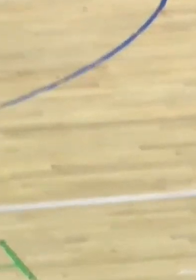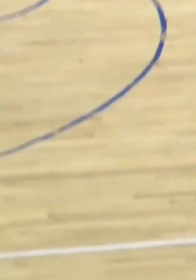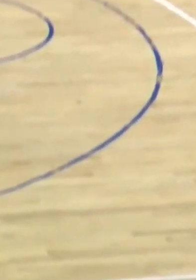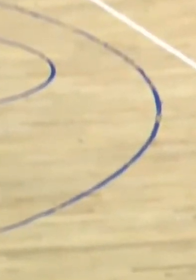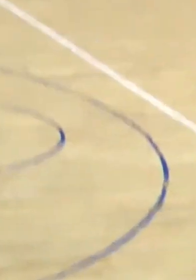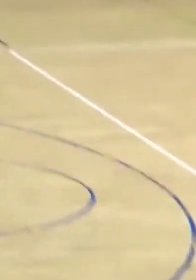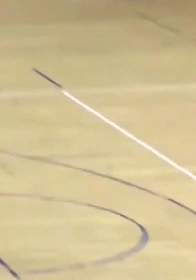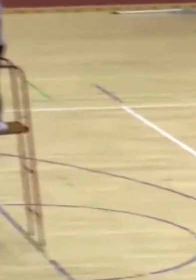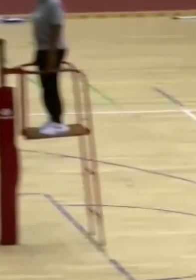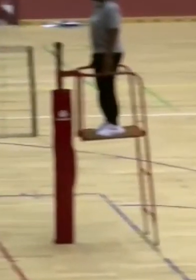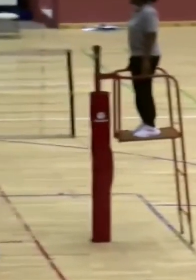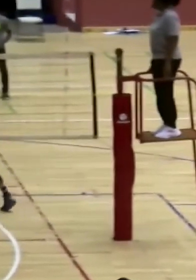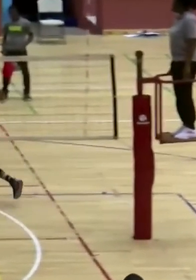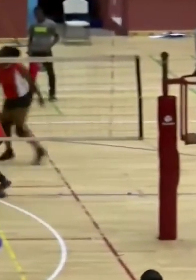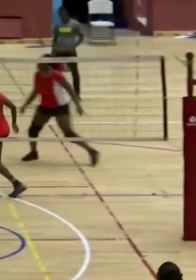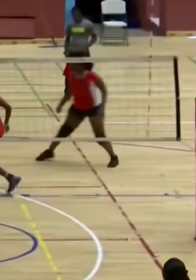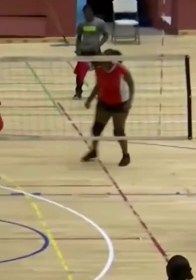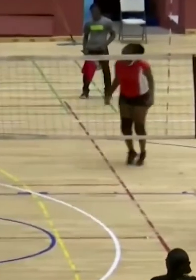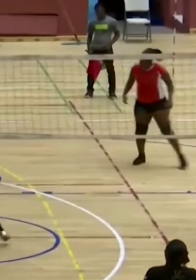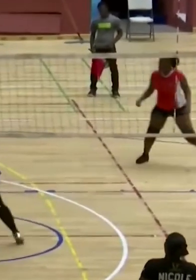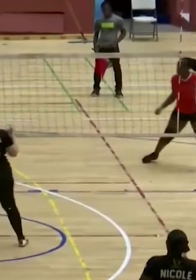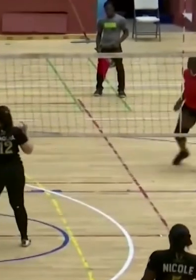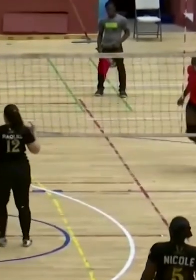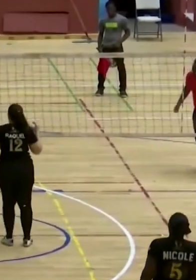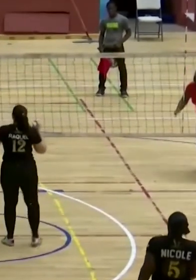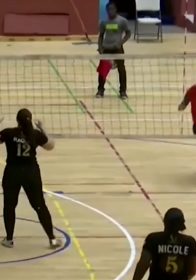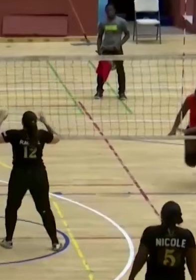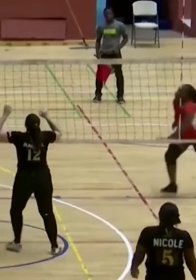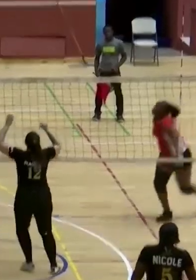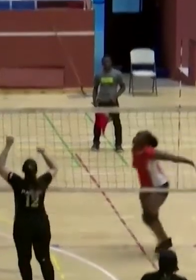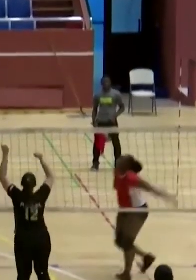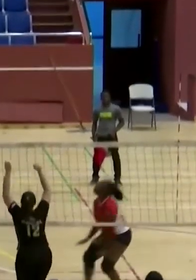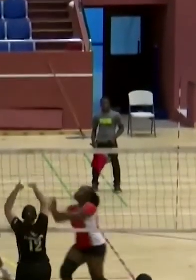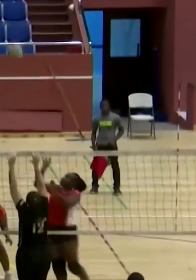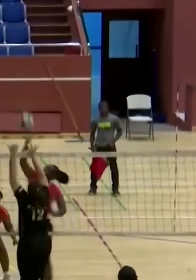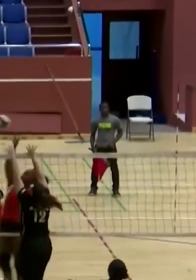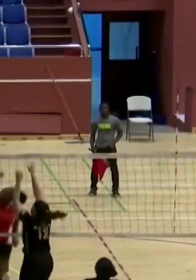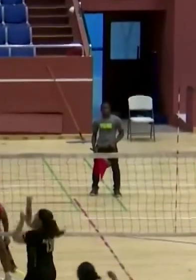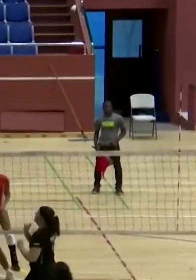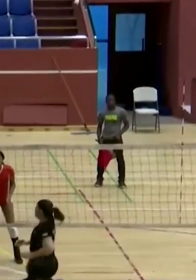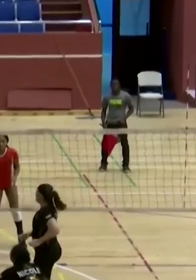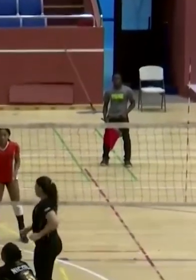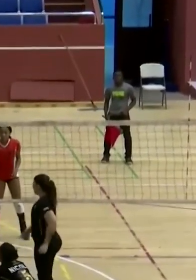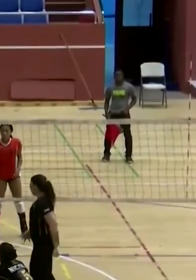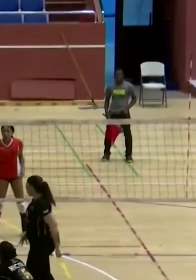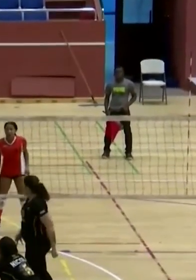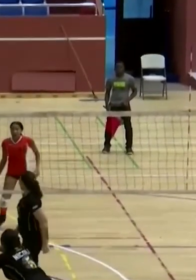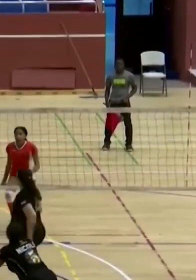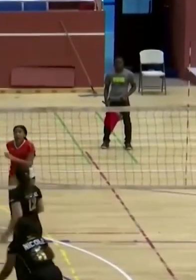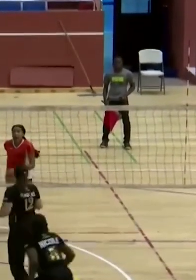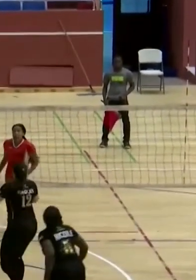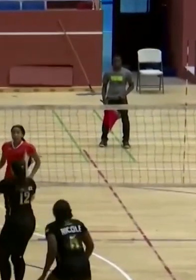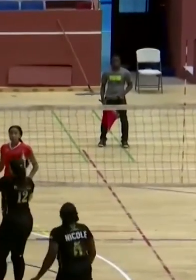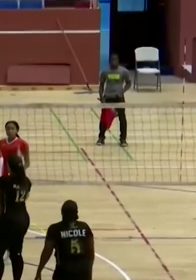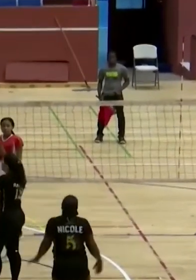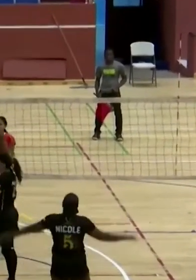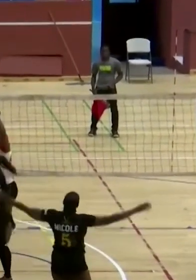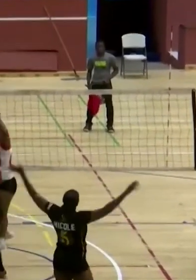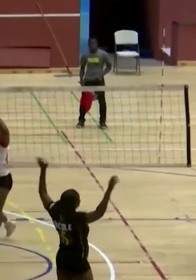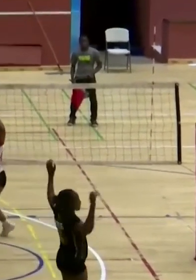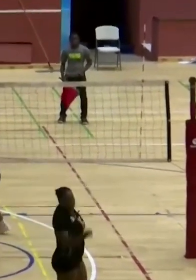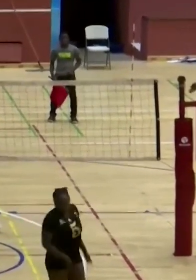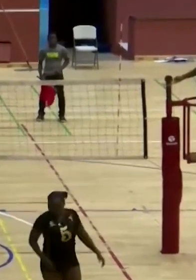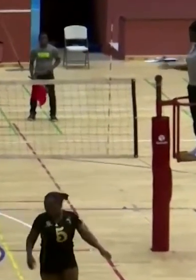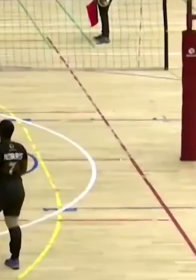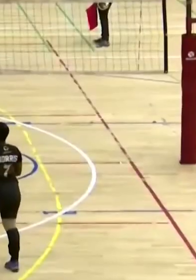business. Puckrin with the serve now. Warrens make a mess of it, and that's 21-12 at this stage. The club going on